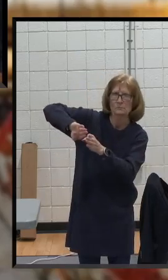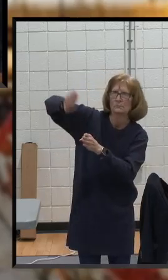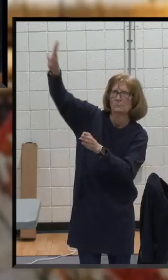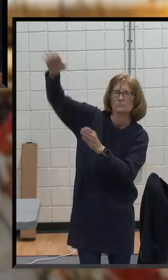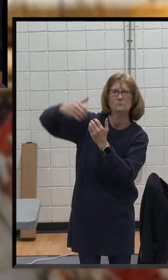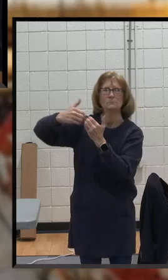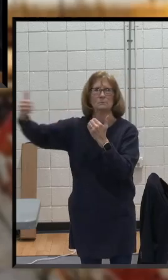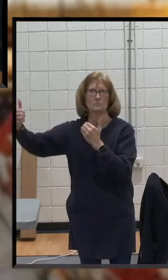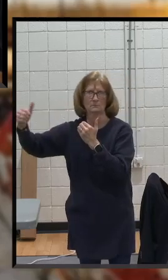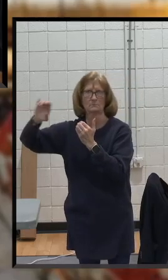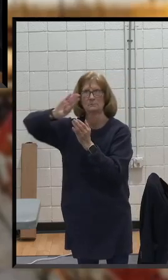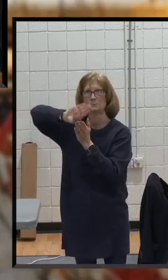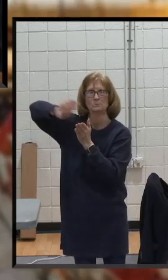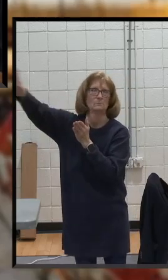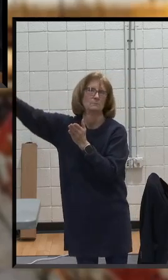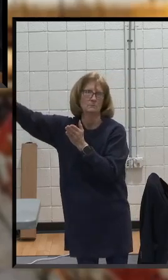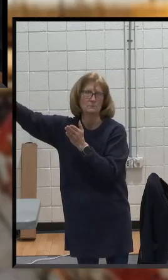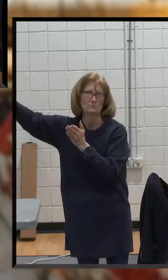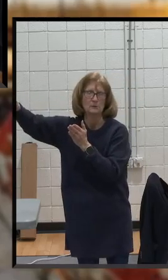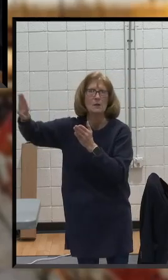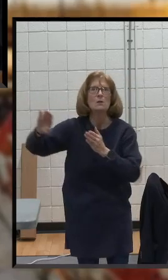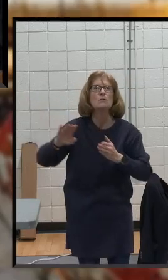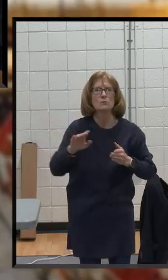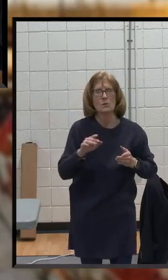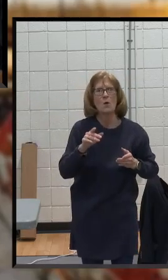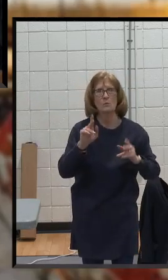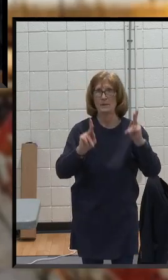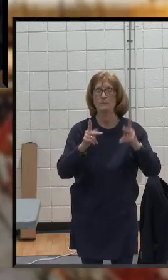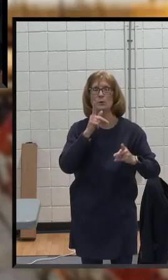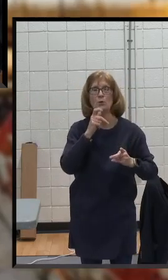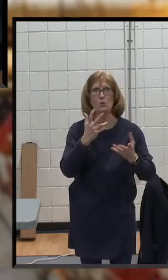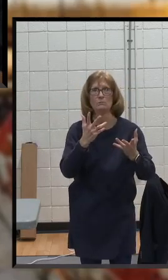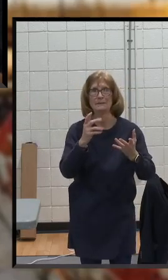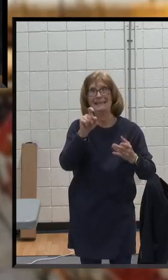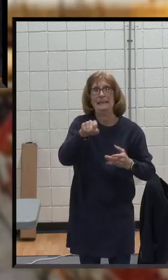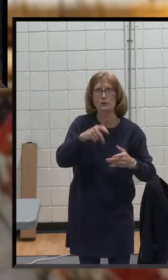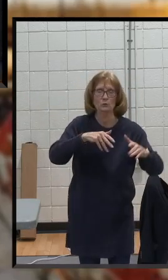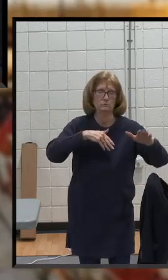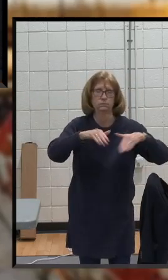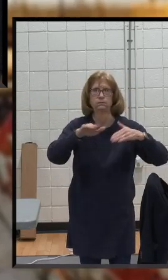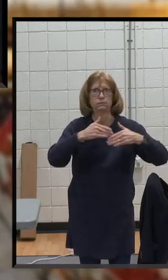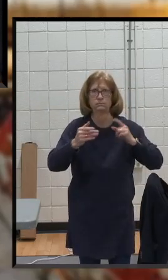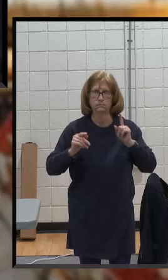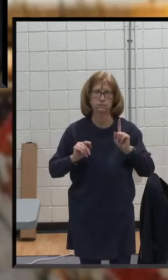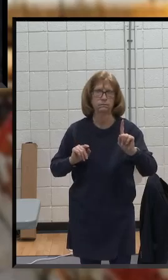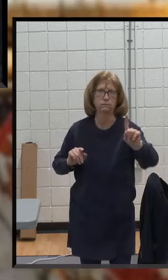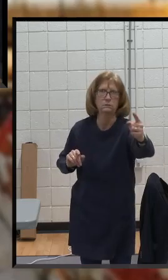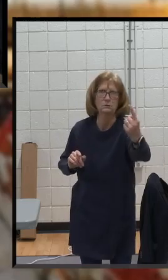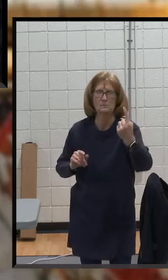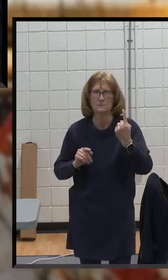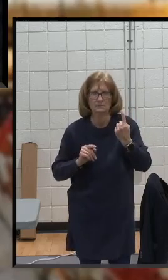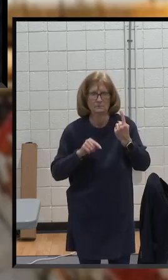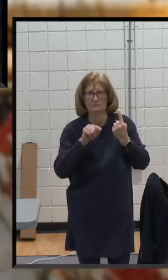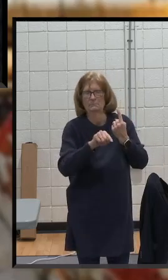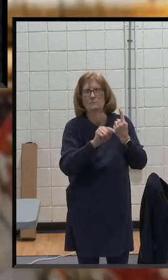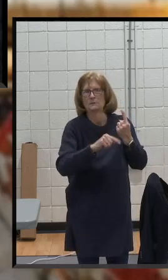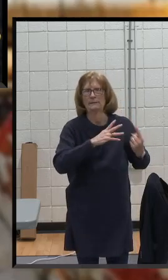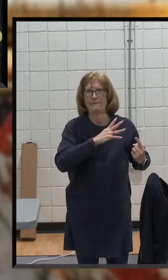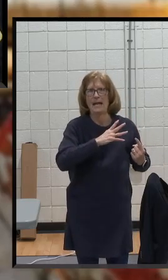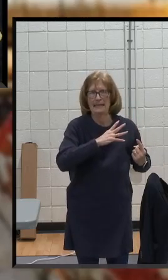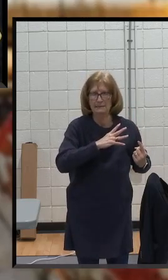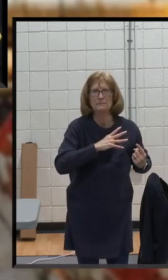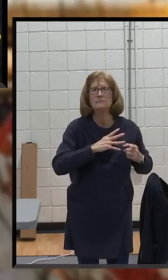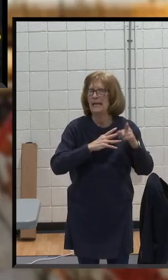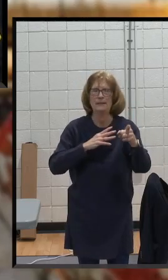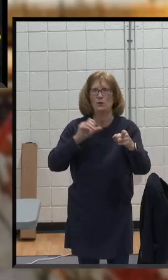That's actually supported on the outside of the bridge. So there's no risk to the sidewalk being compromised by the work on the other side of the bridge.